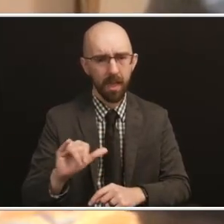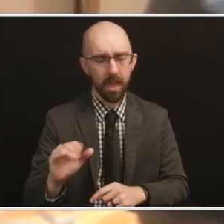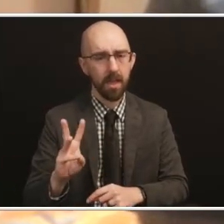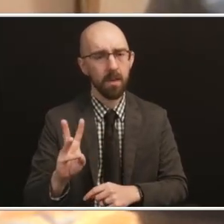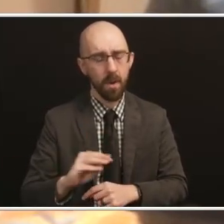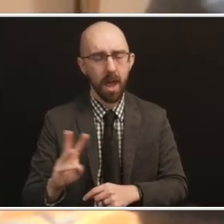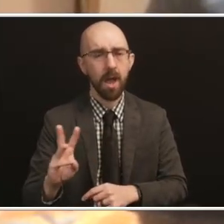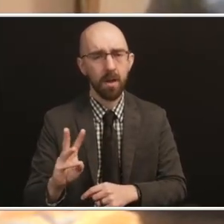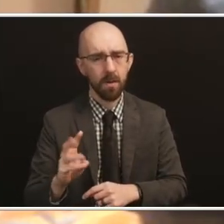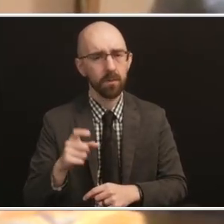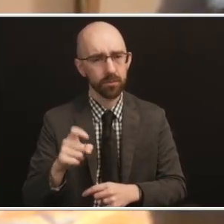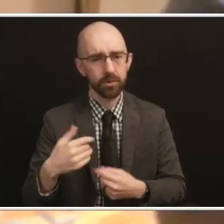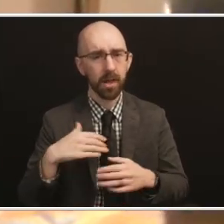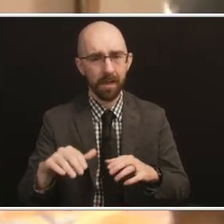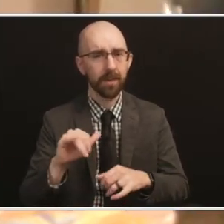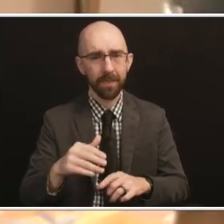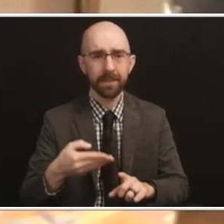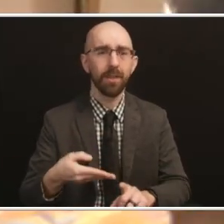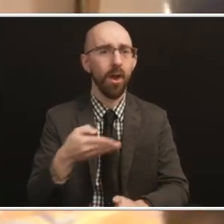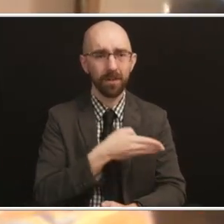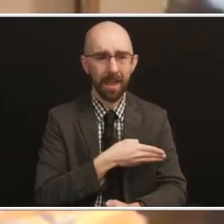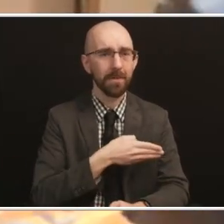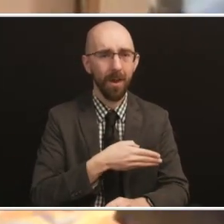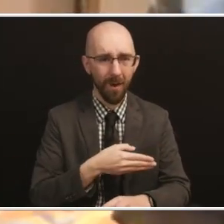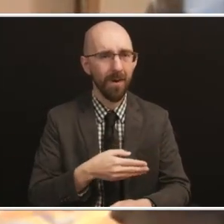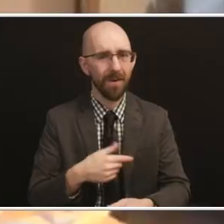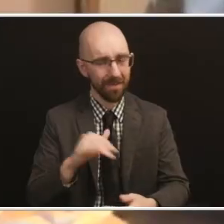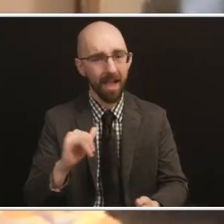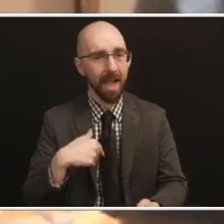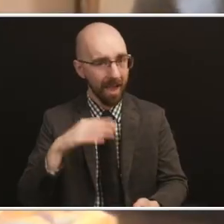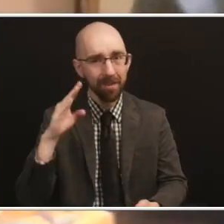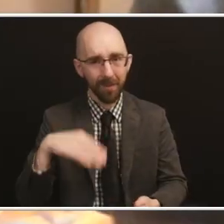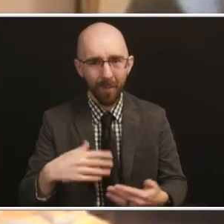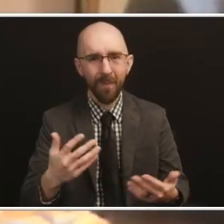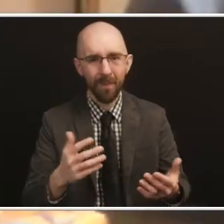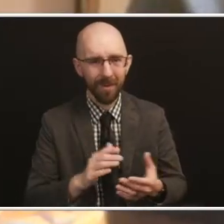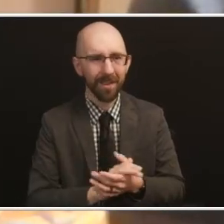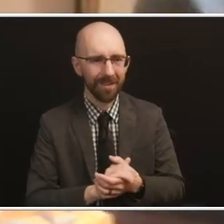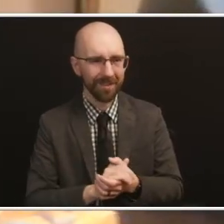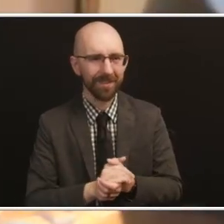wow, we should have done this a long time ago. And I'm like, I know.